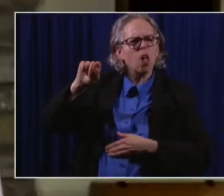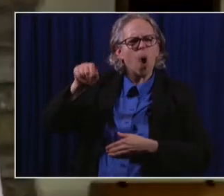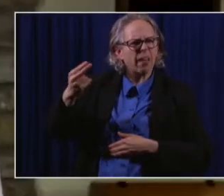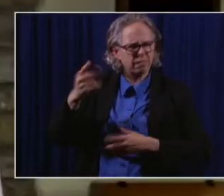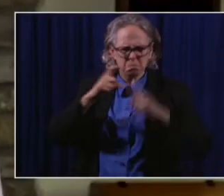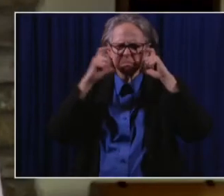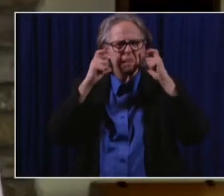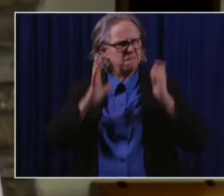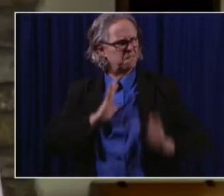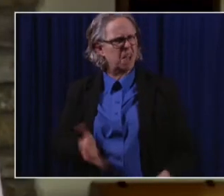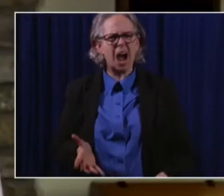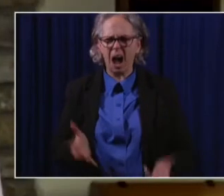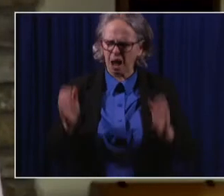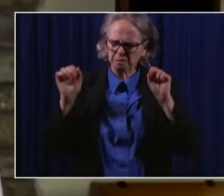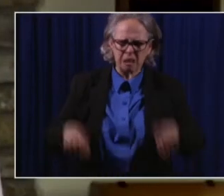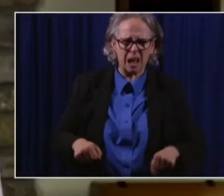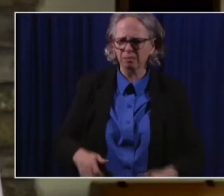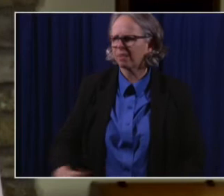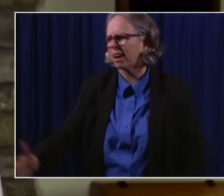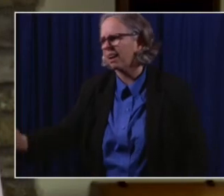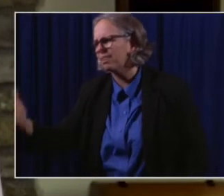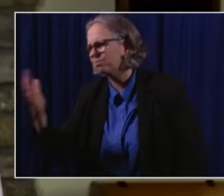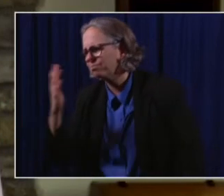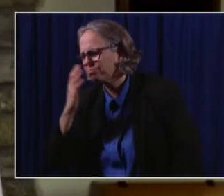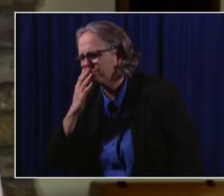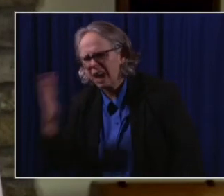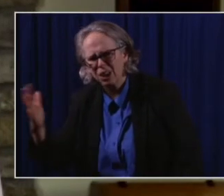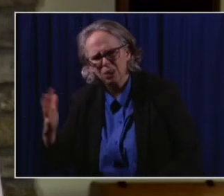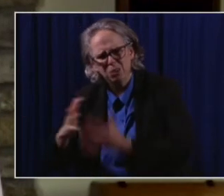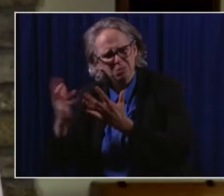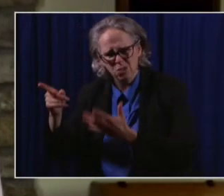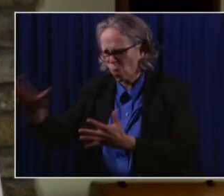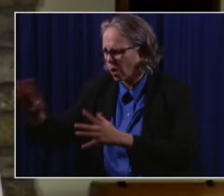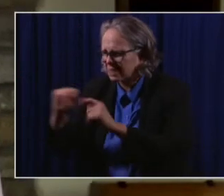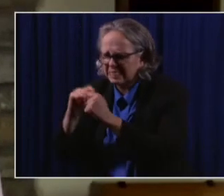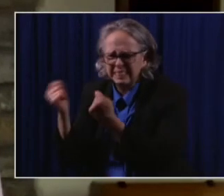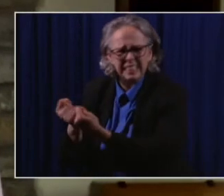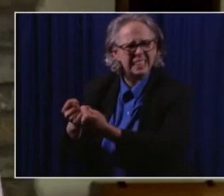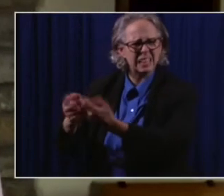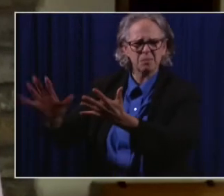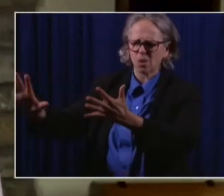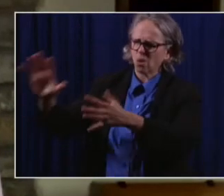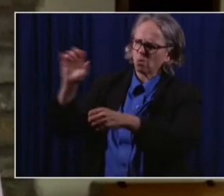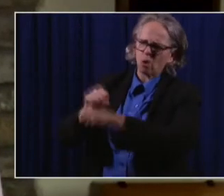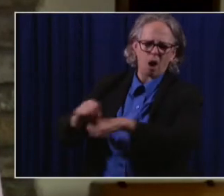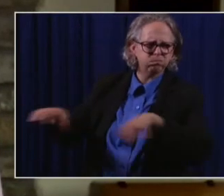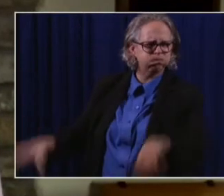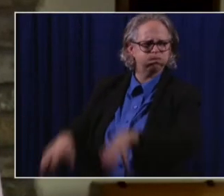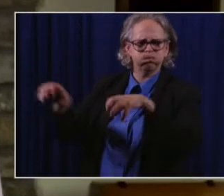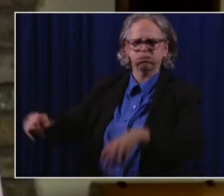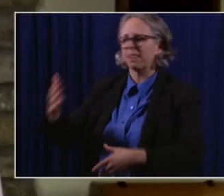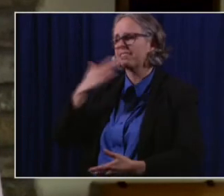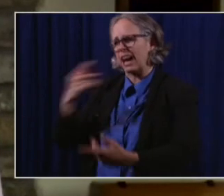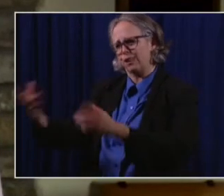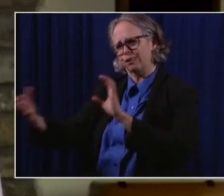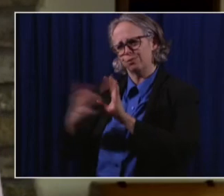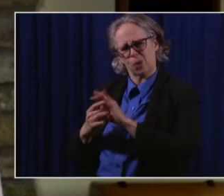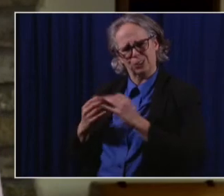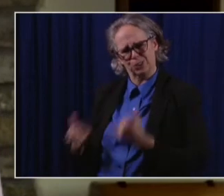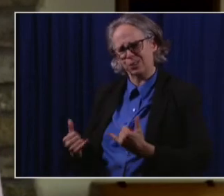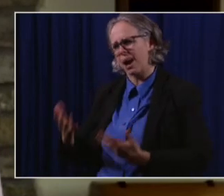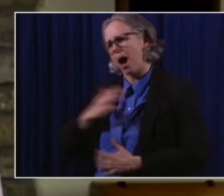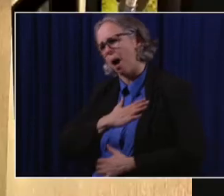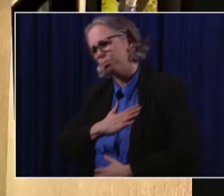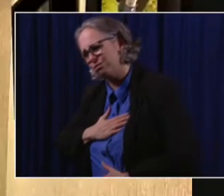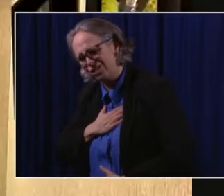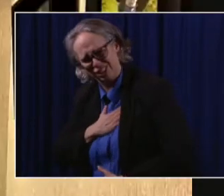again, thanks to you and everybody at Metro for all you do, and thanks for being at our press conference today. I appreciate it very much.